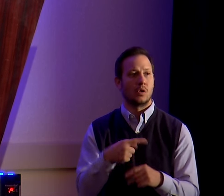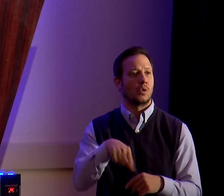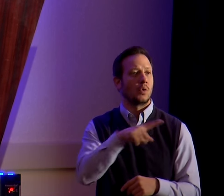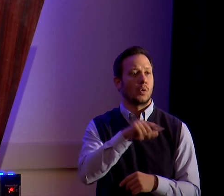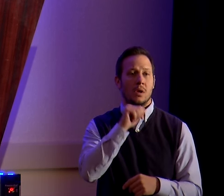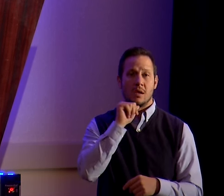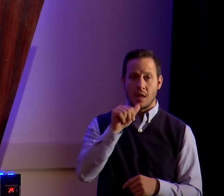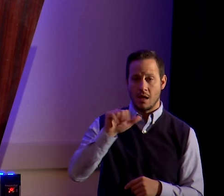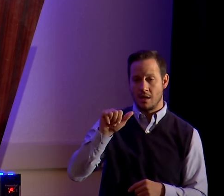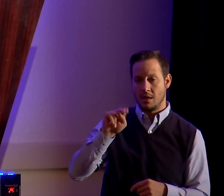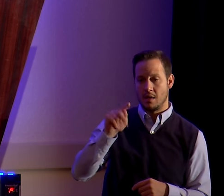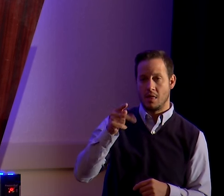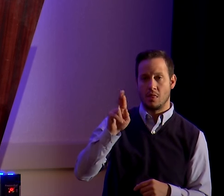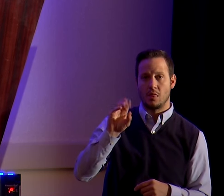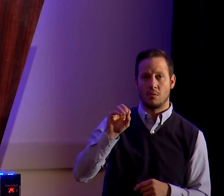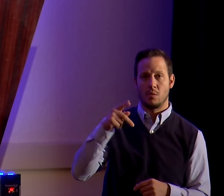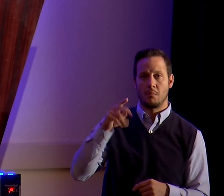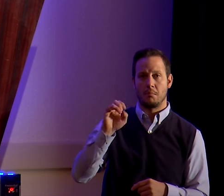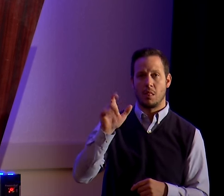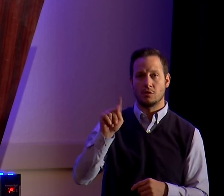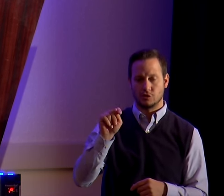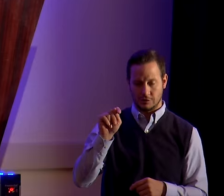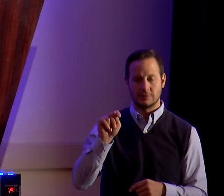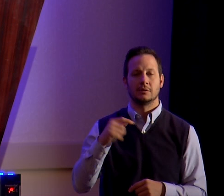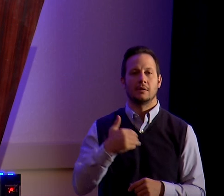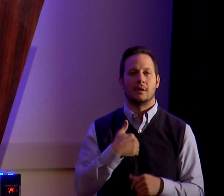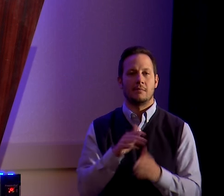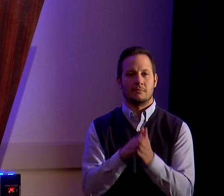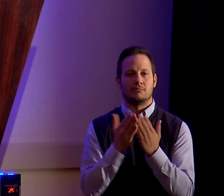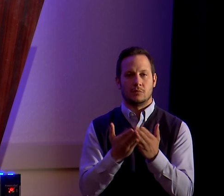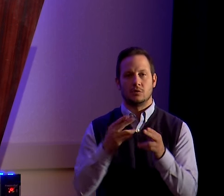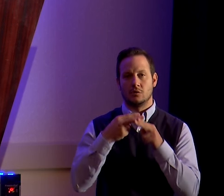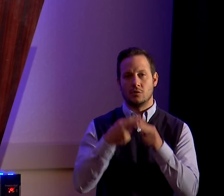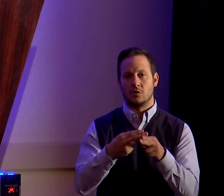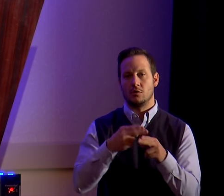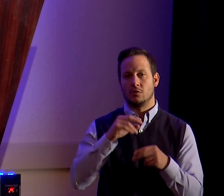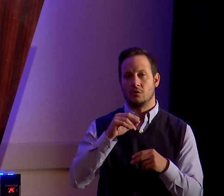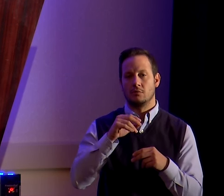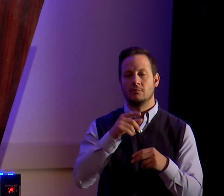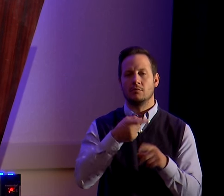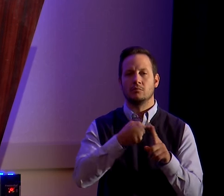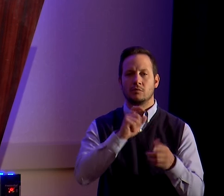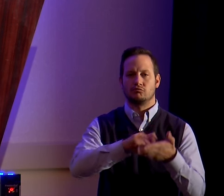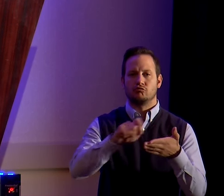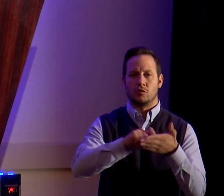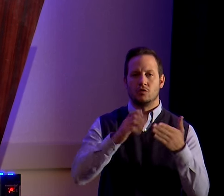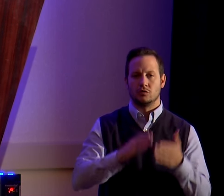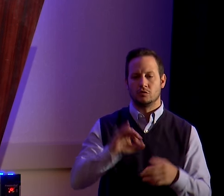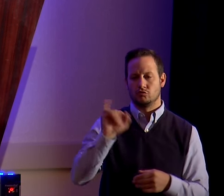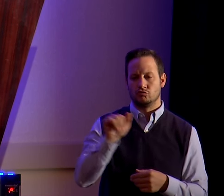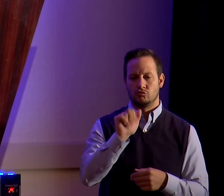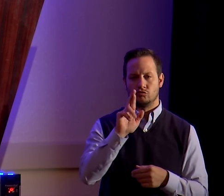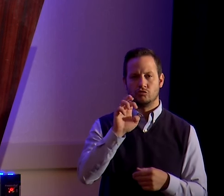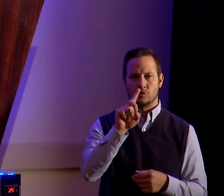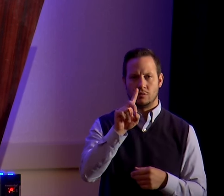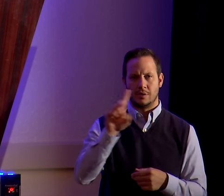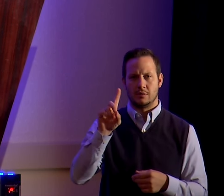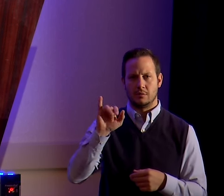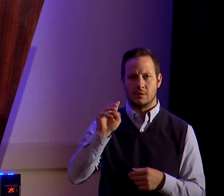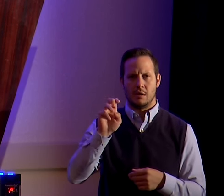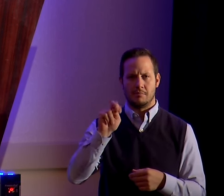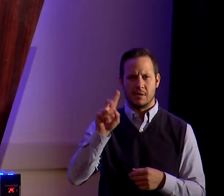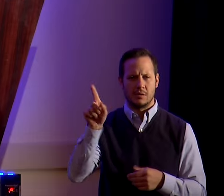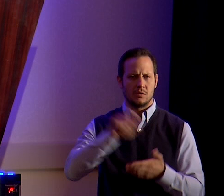anthropologists, there is a book by Jared Diamond. His first book was